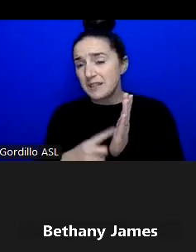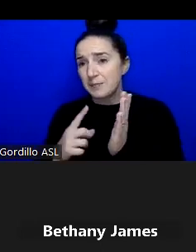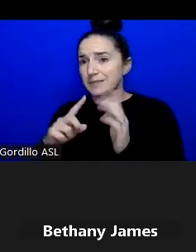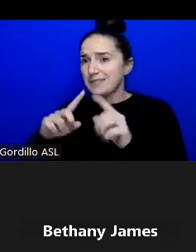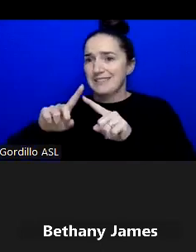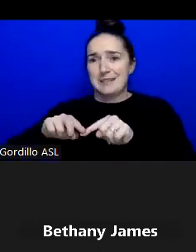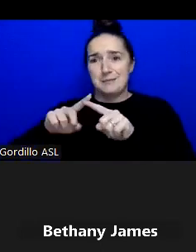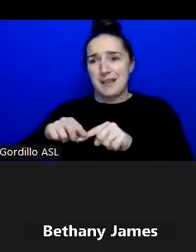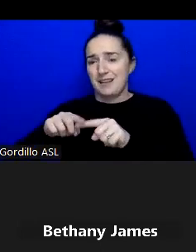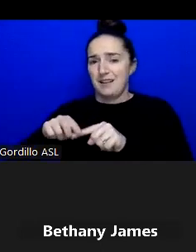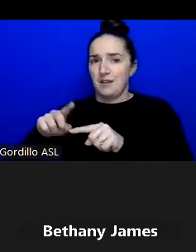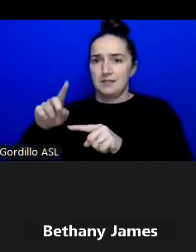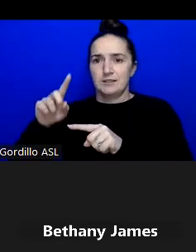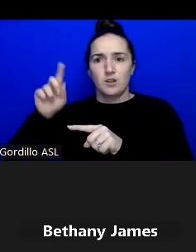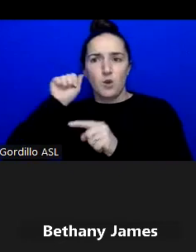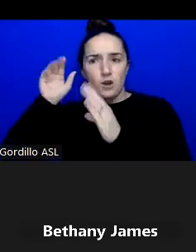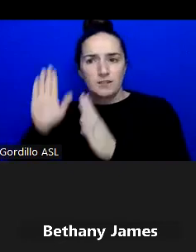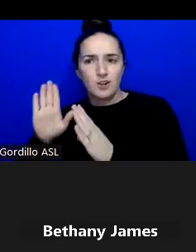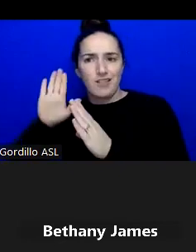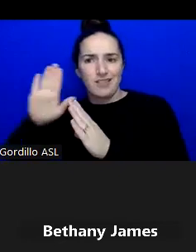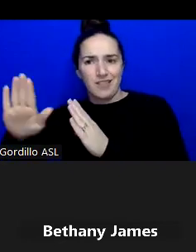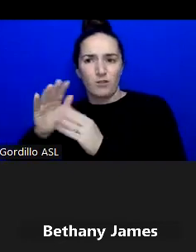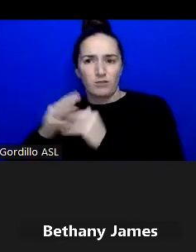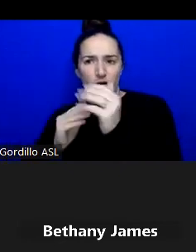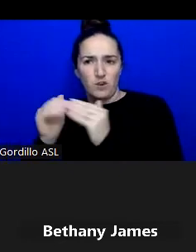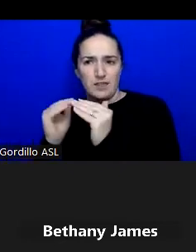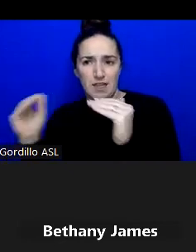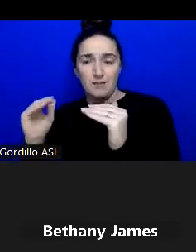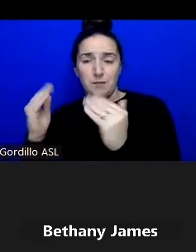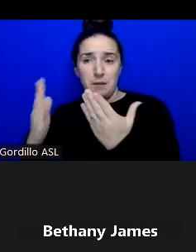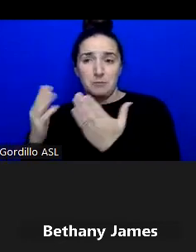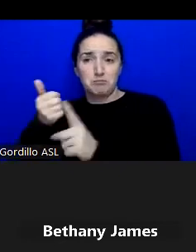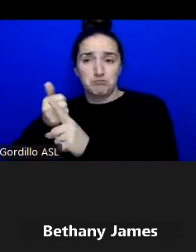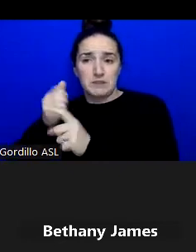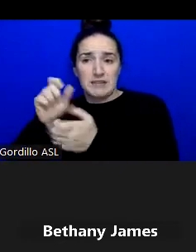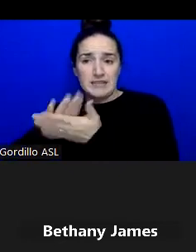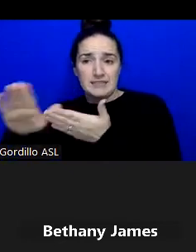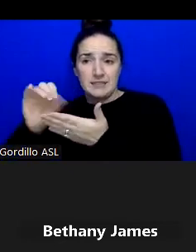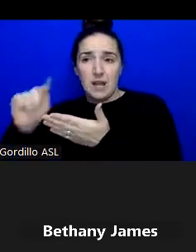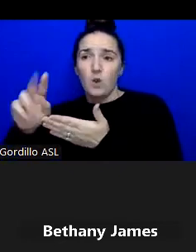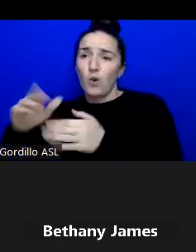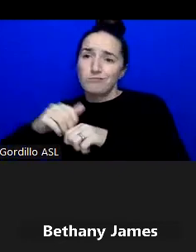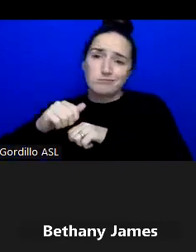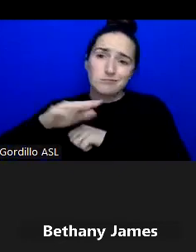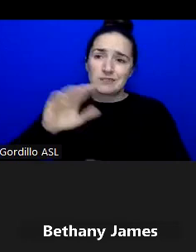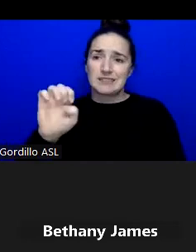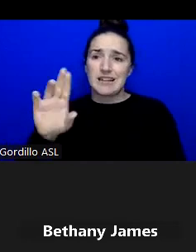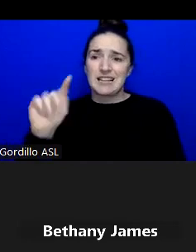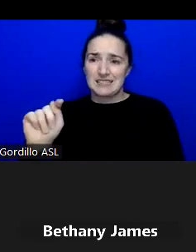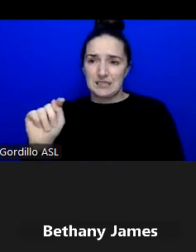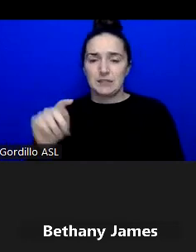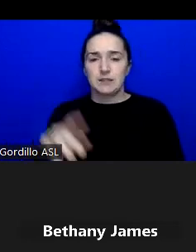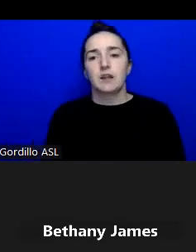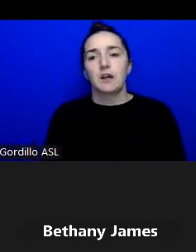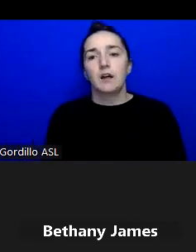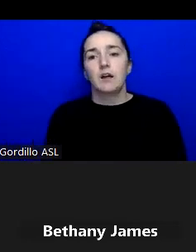doctor, especially if it's really deep and it's really impacted. On the right side, we are looking at a picture of an eardrum that has a hole in it, right? So